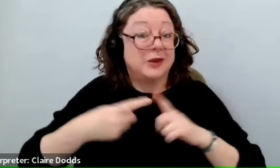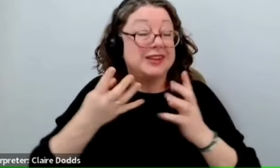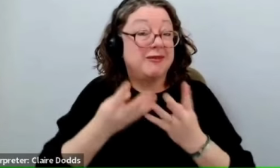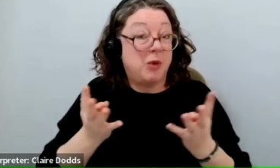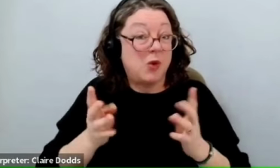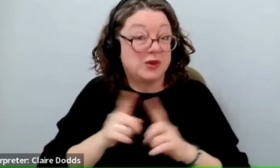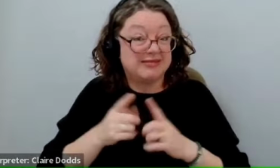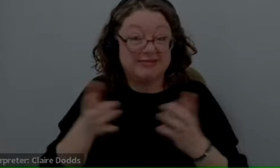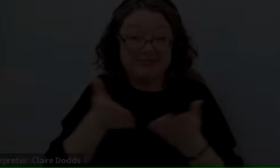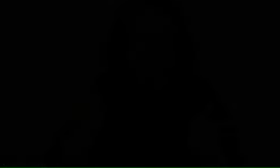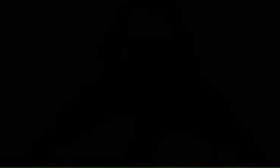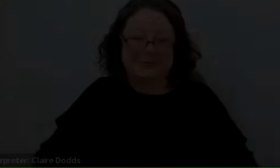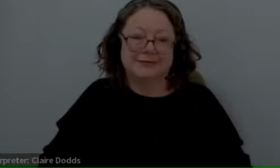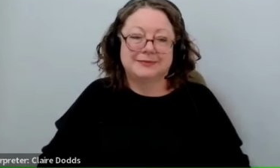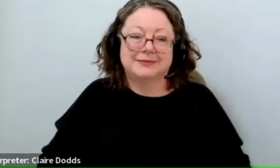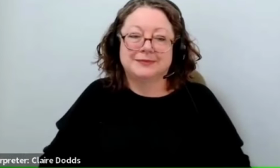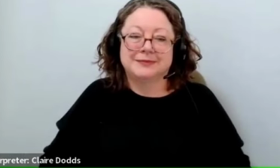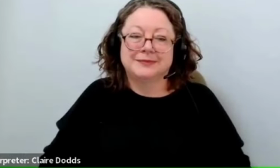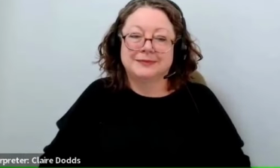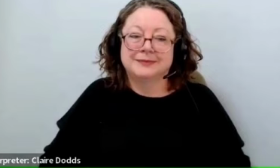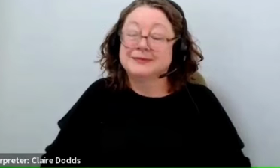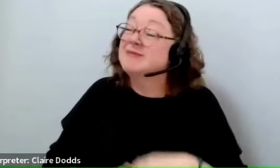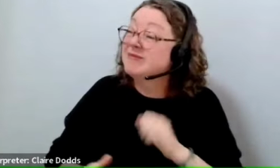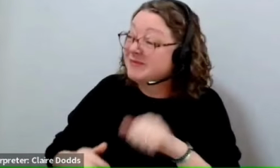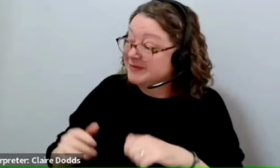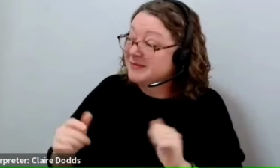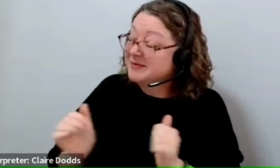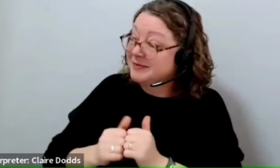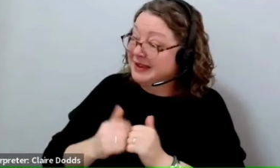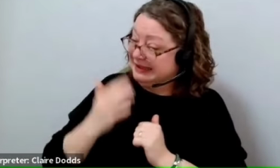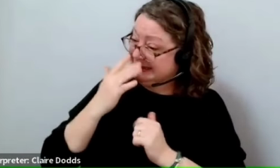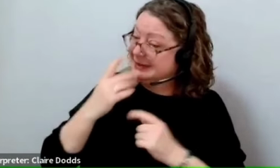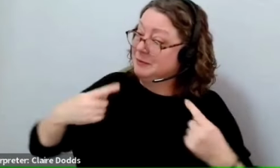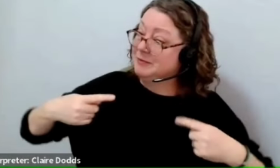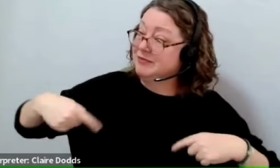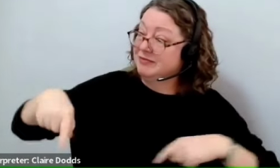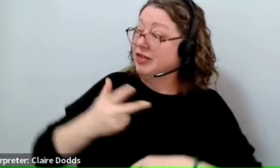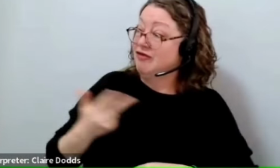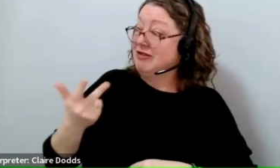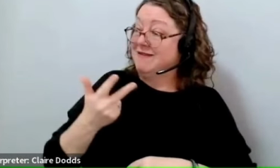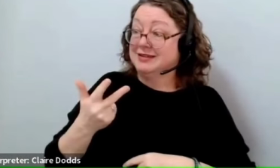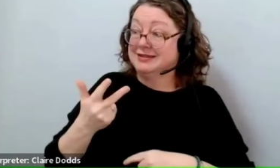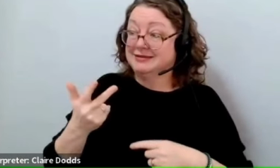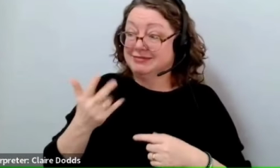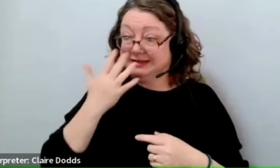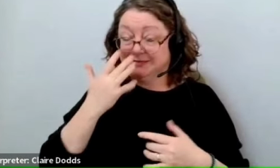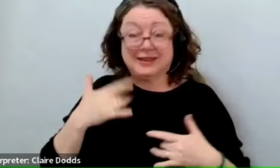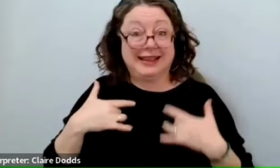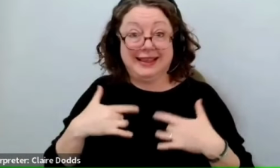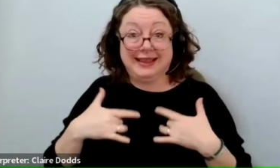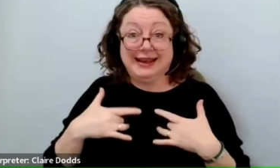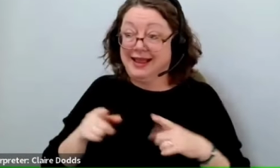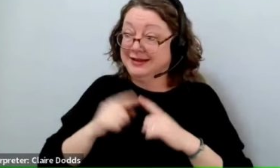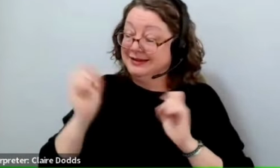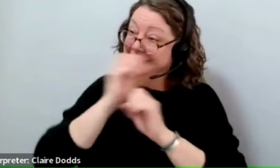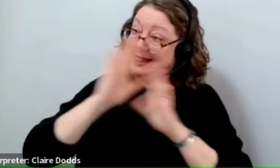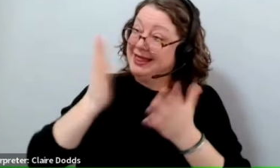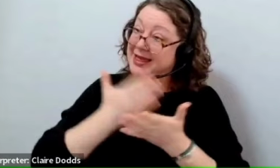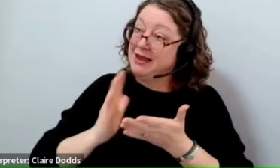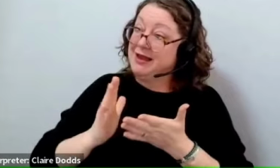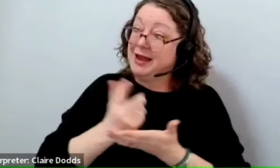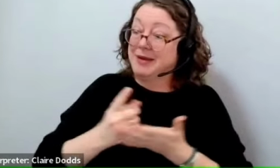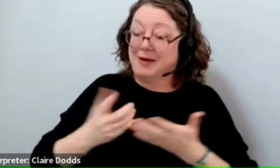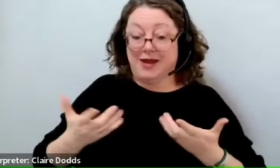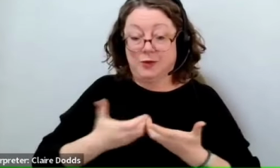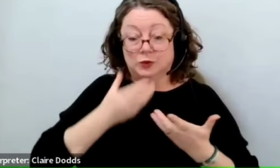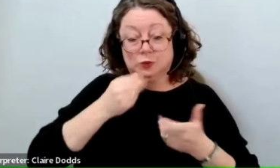wider partnership matrix. So if we're looking then, I think we're all quite clear around this best fit approach, and it's something that we're really sort of keen on.